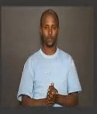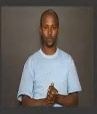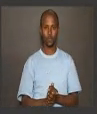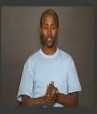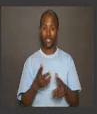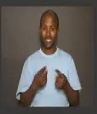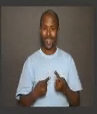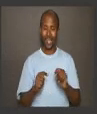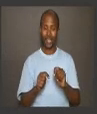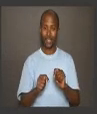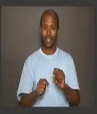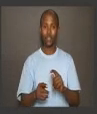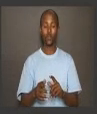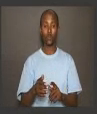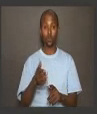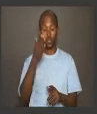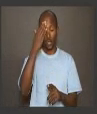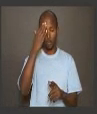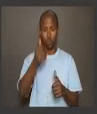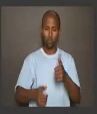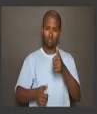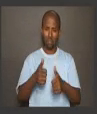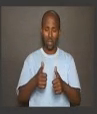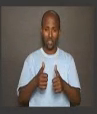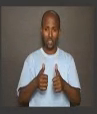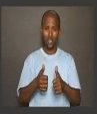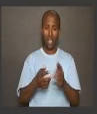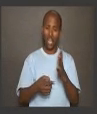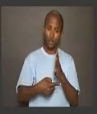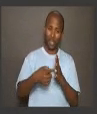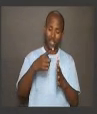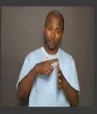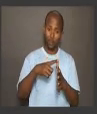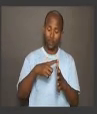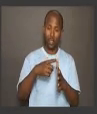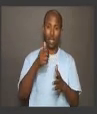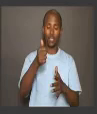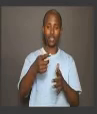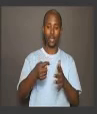Try to determine whether they are arithmetic or geometric.